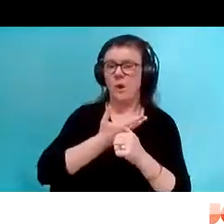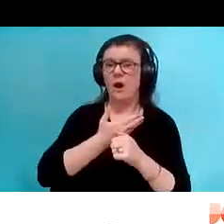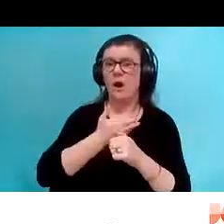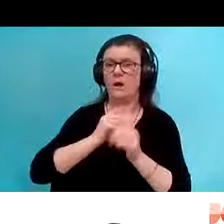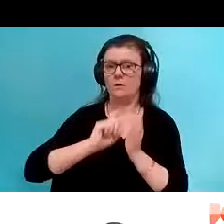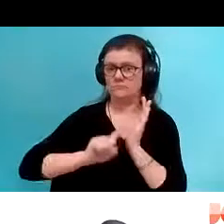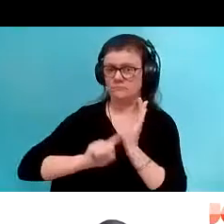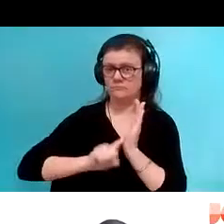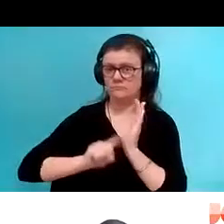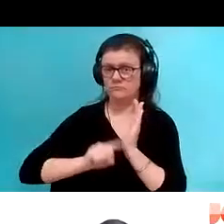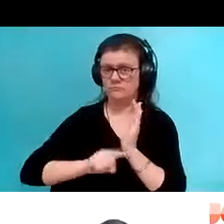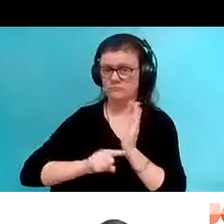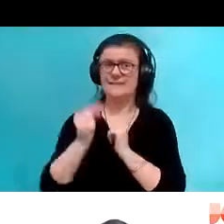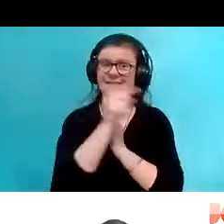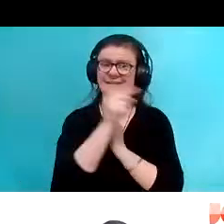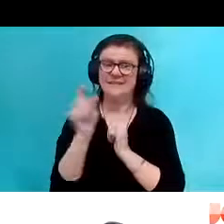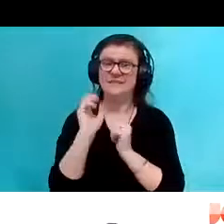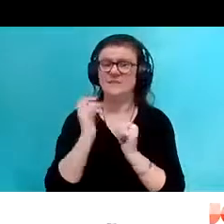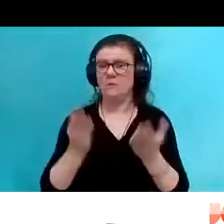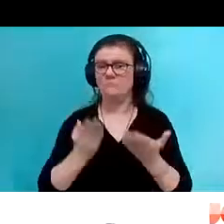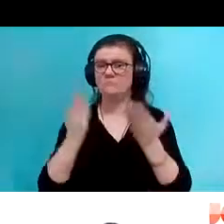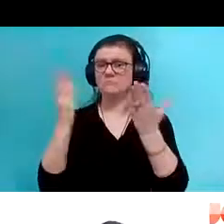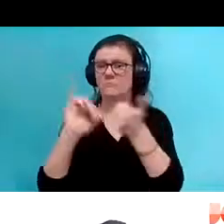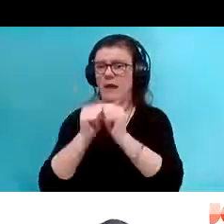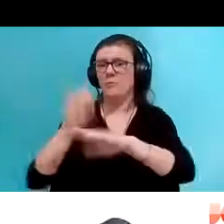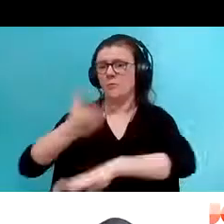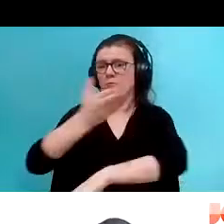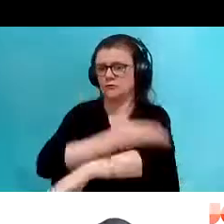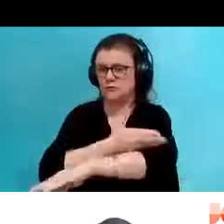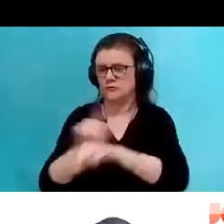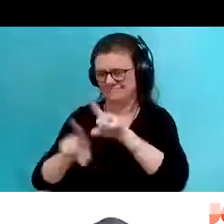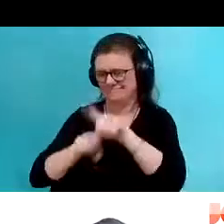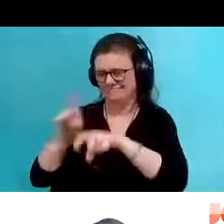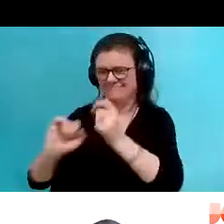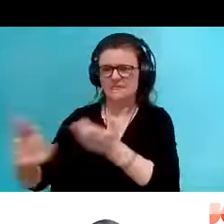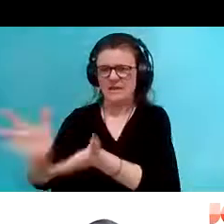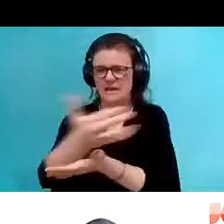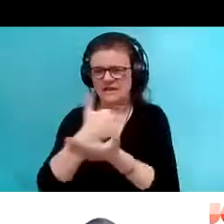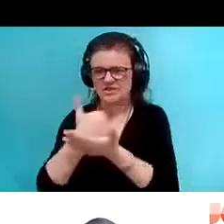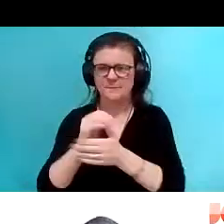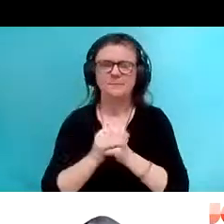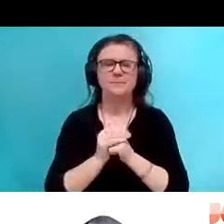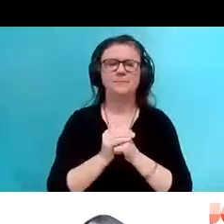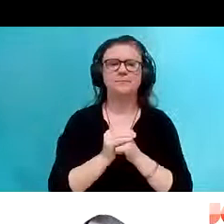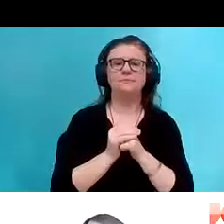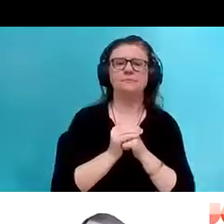we mapped the disability data landscape. So really in